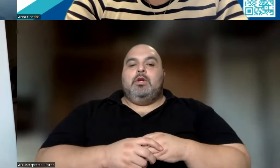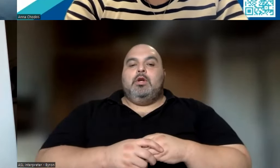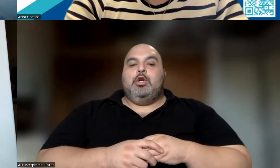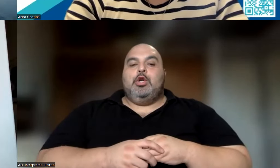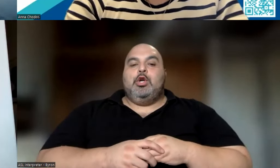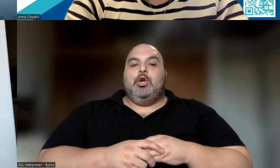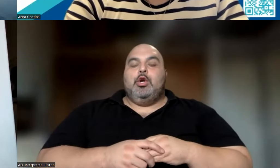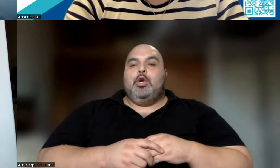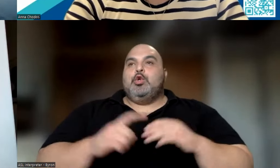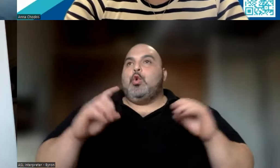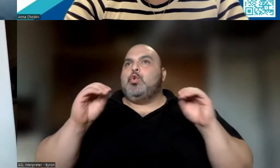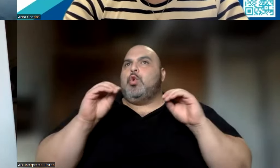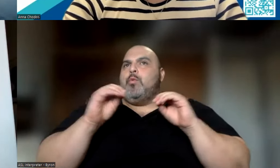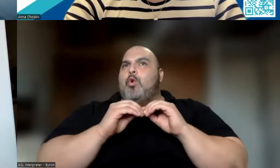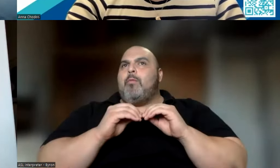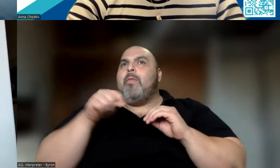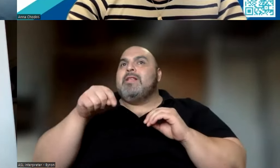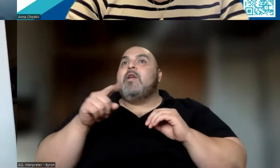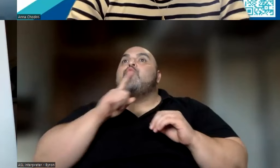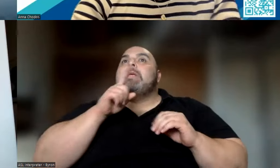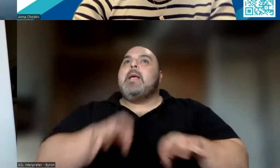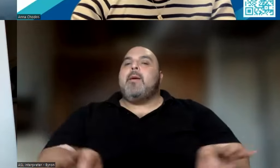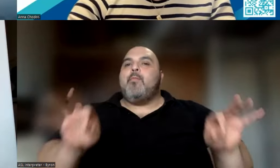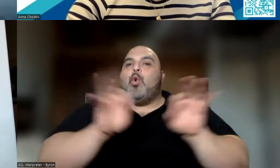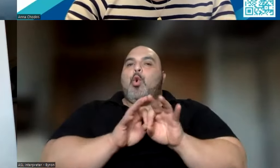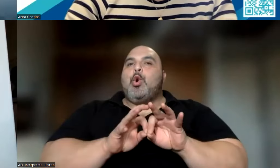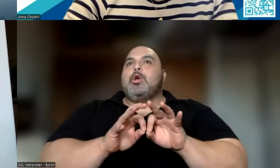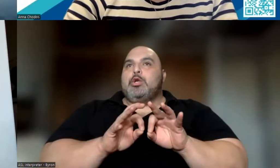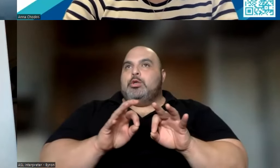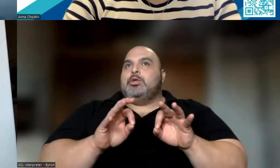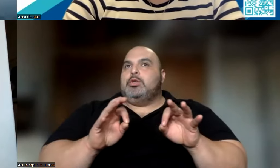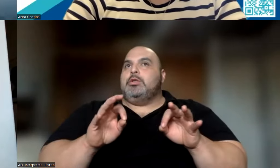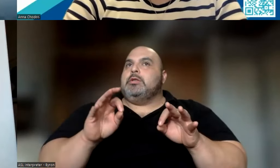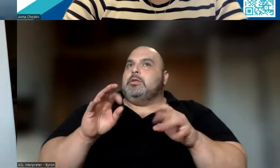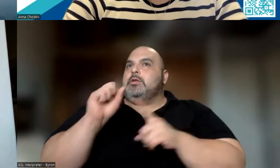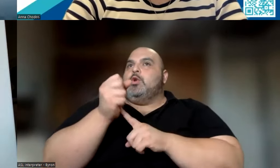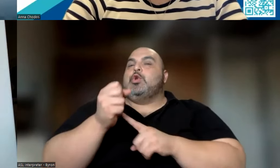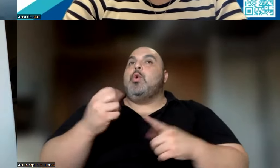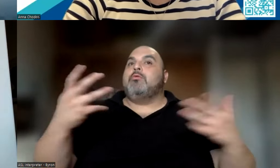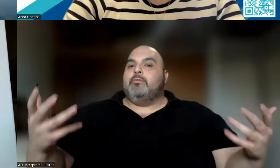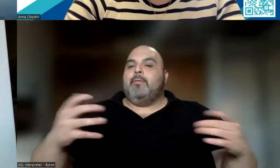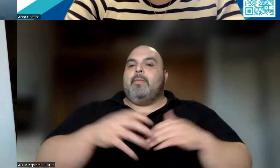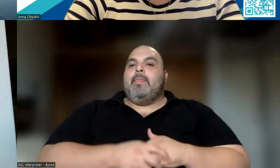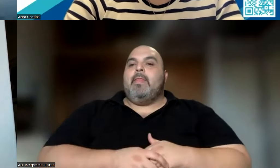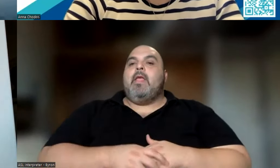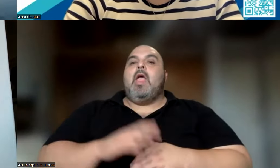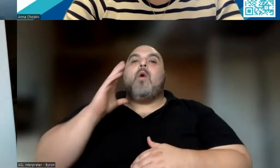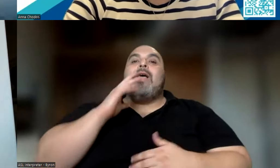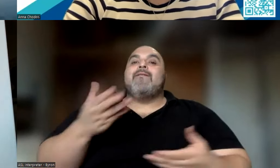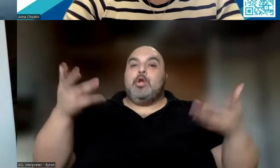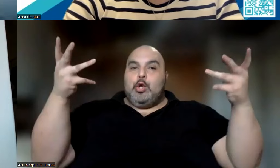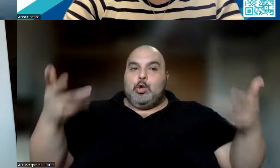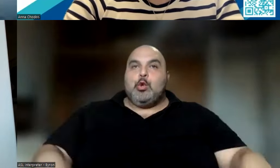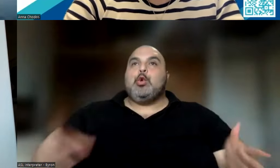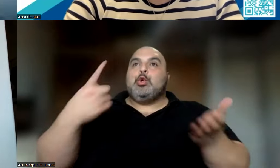will know more about this very important venture. So having said that, I would like to conclude the